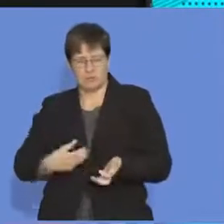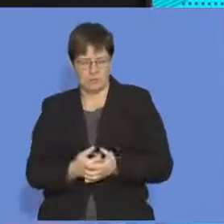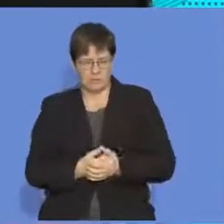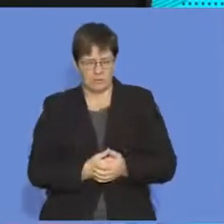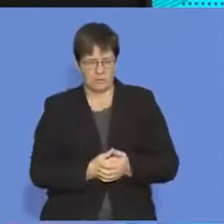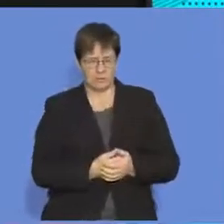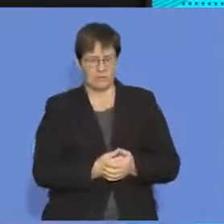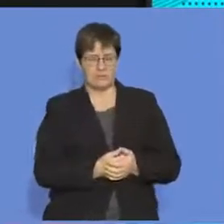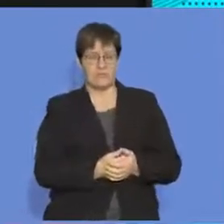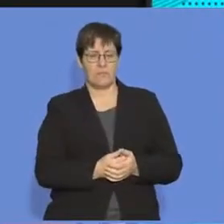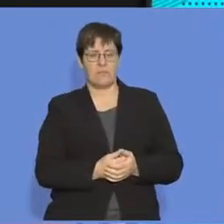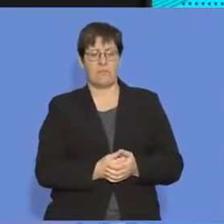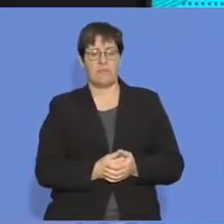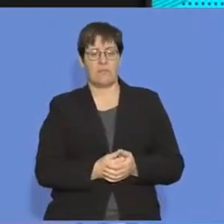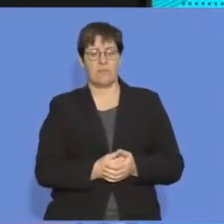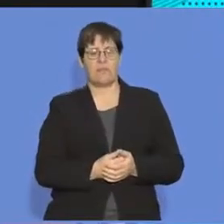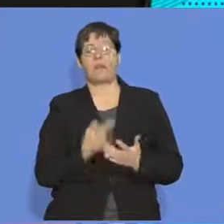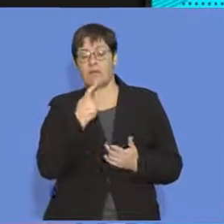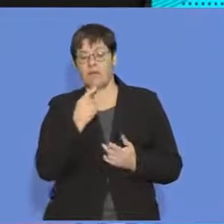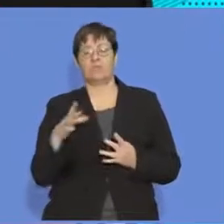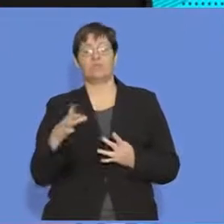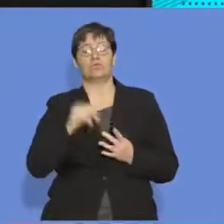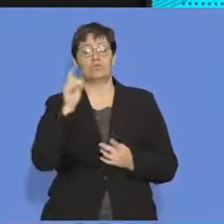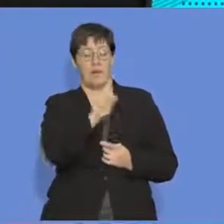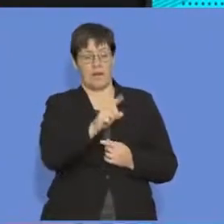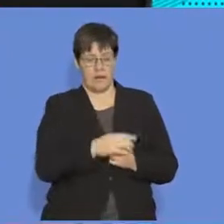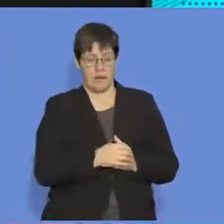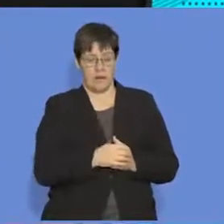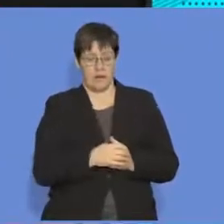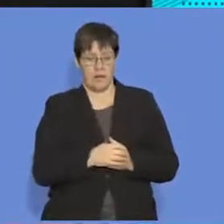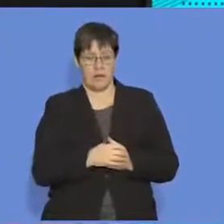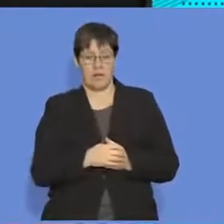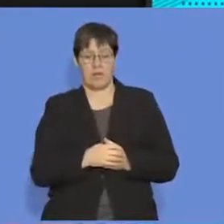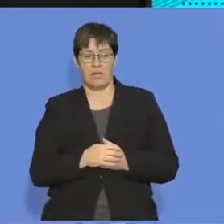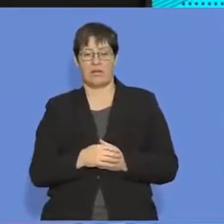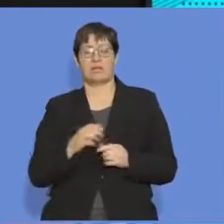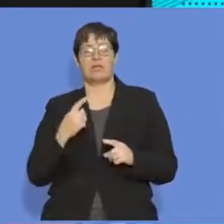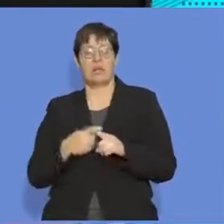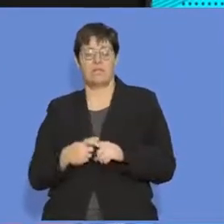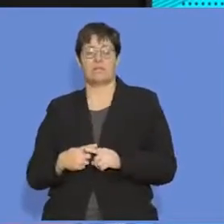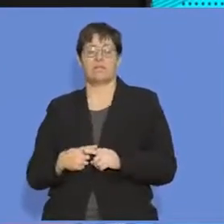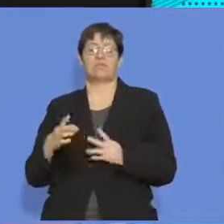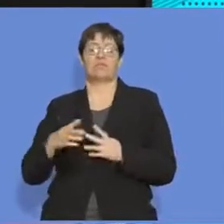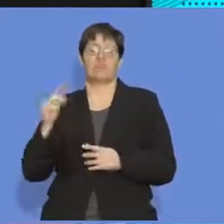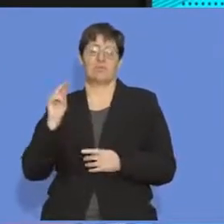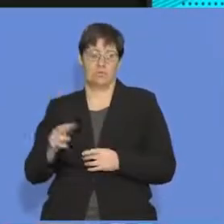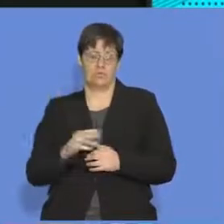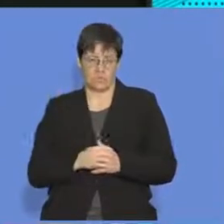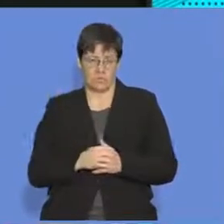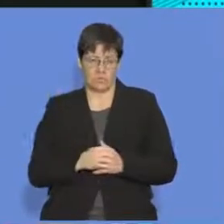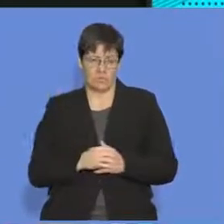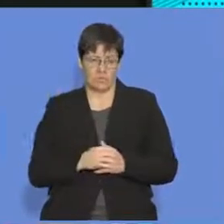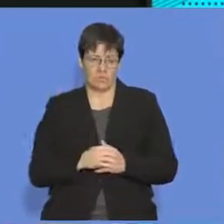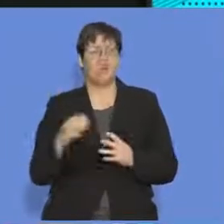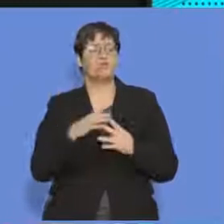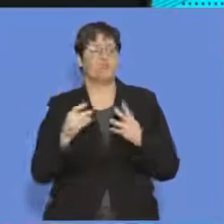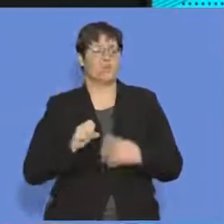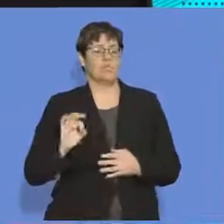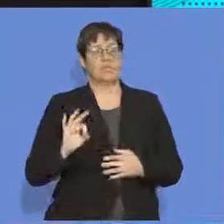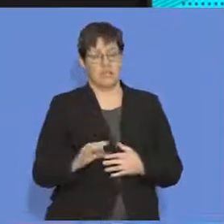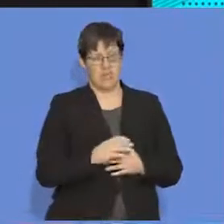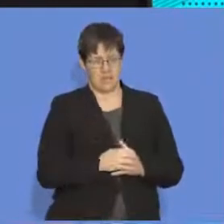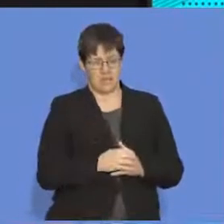can do is what we did, we just choice 1, multiply by choice 2, which is 15. Now we have 3 choices.